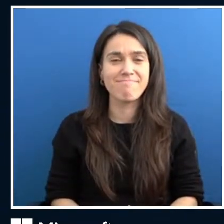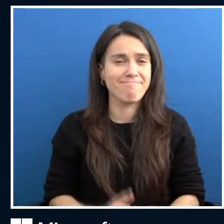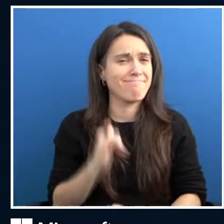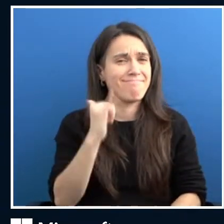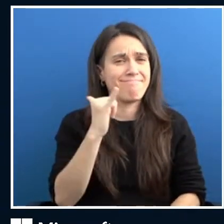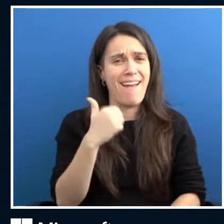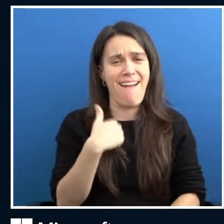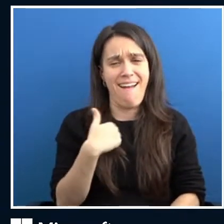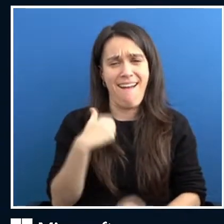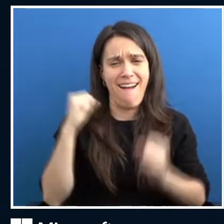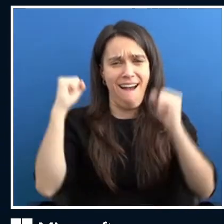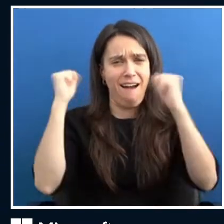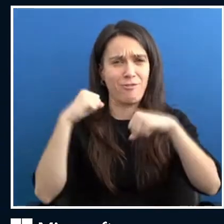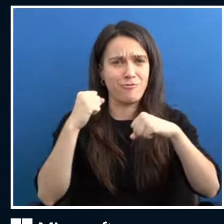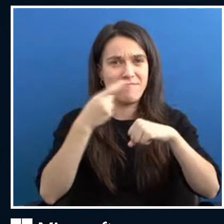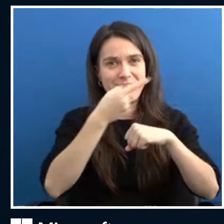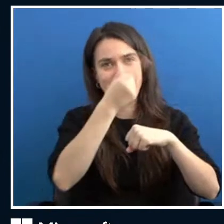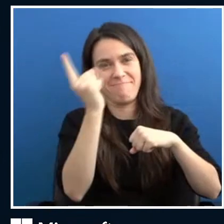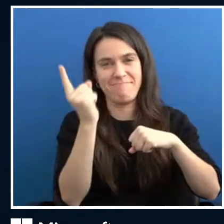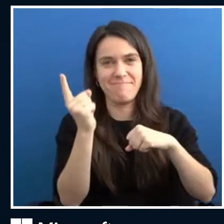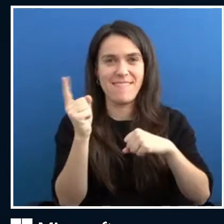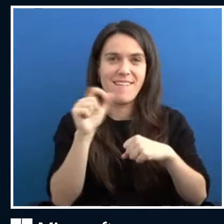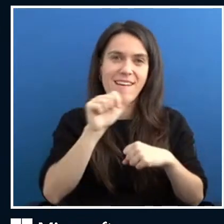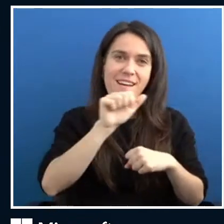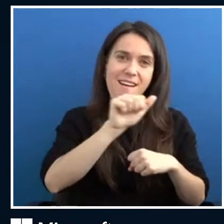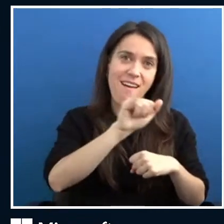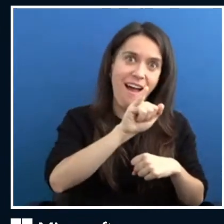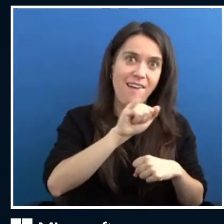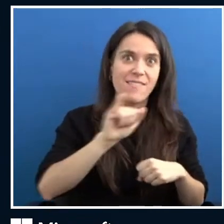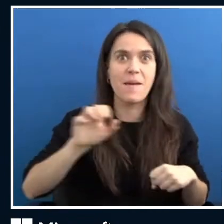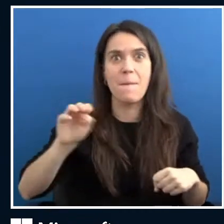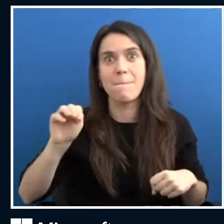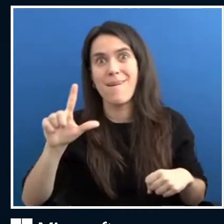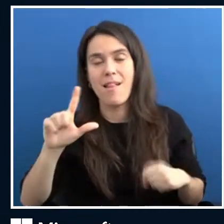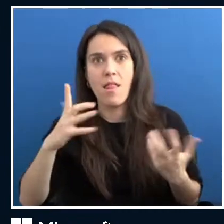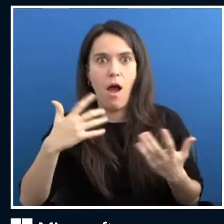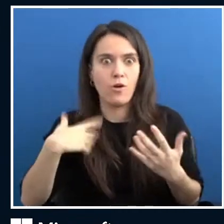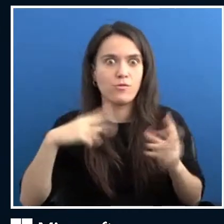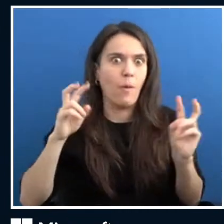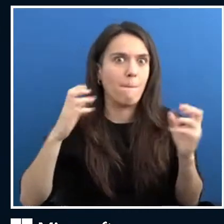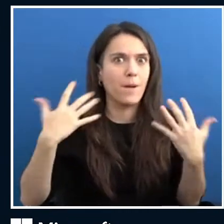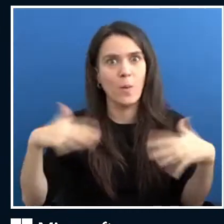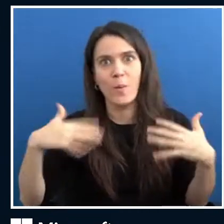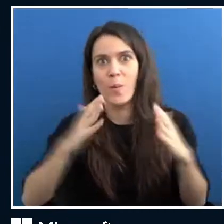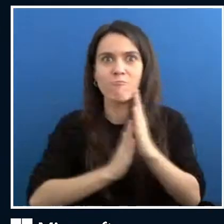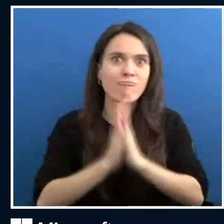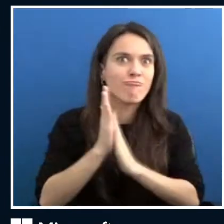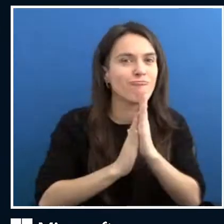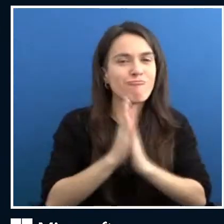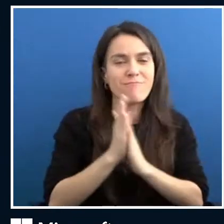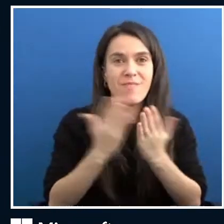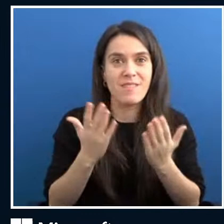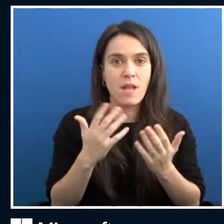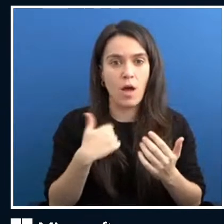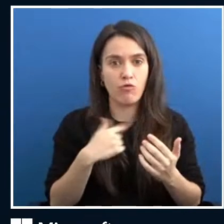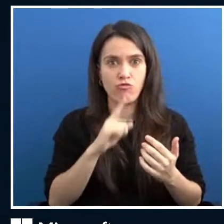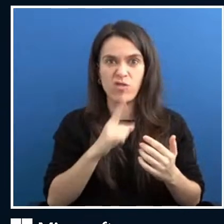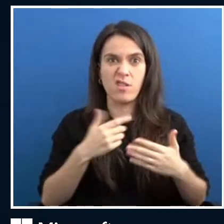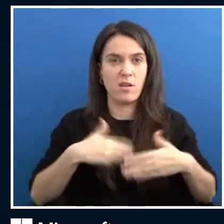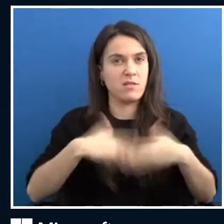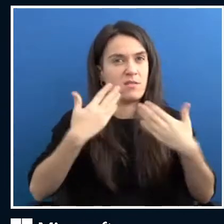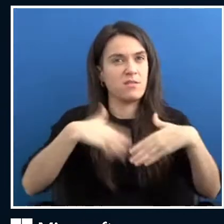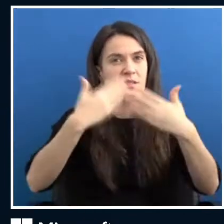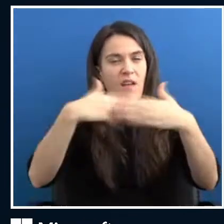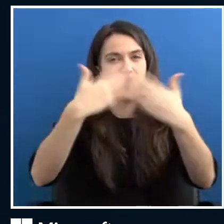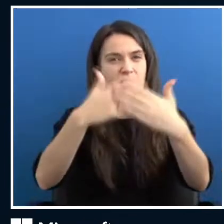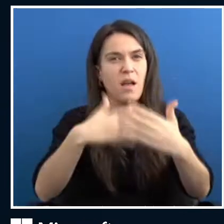speakers. AI and ML is so topical nowadays because also we are using more and more AI in our daily lives, like voice